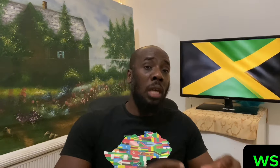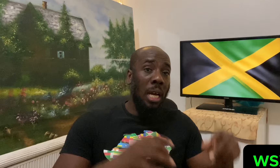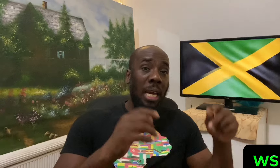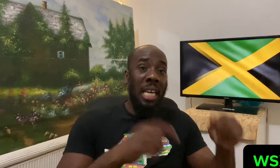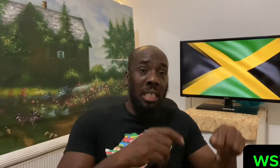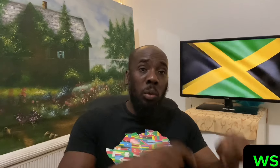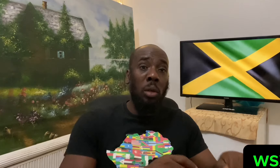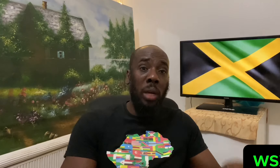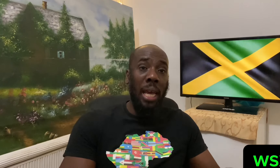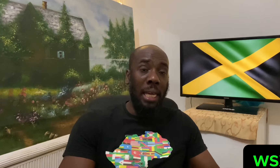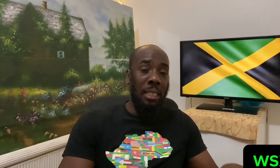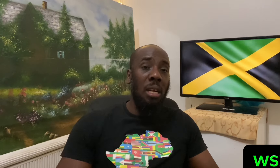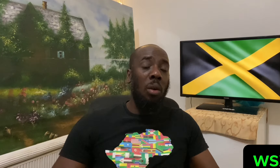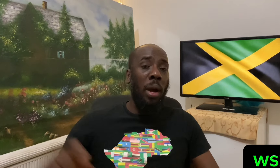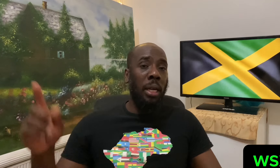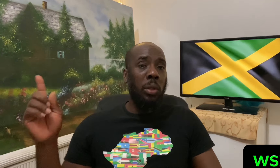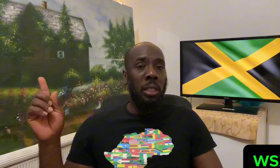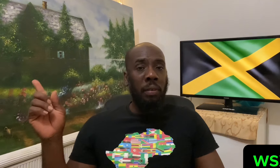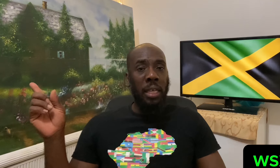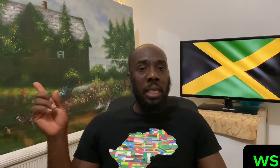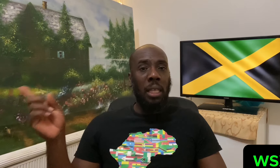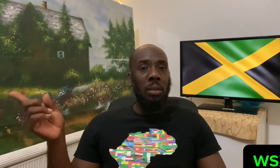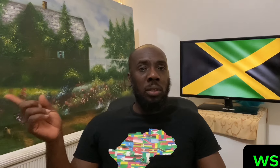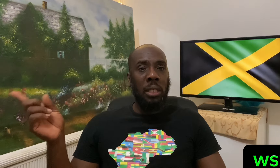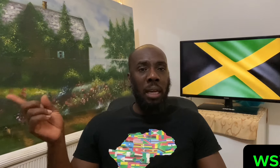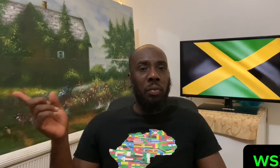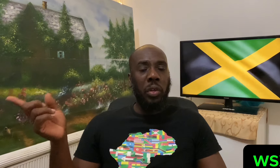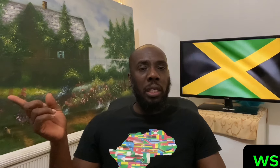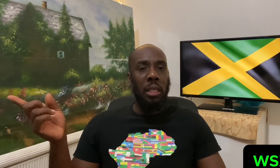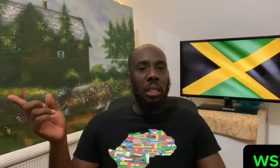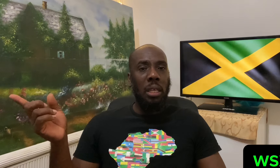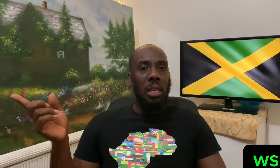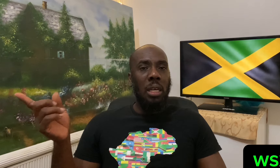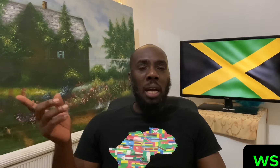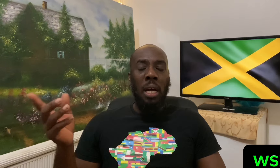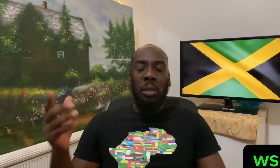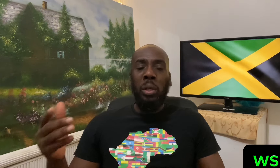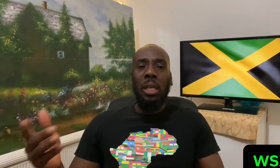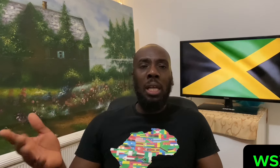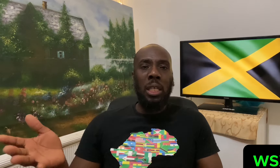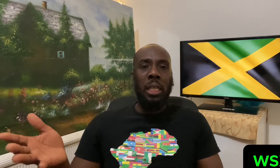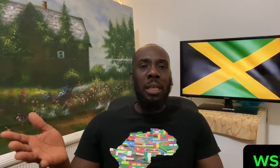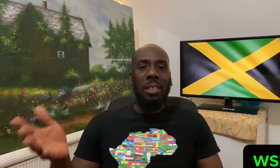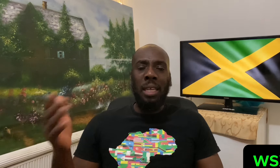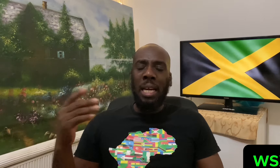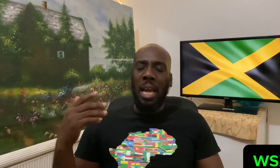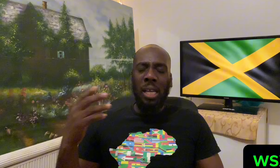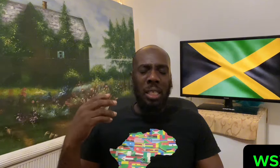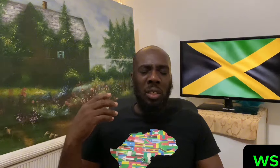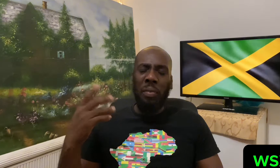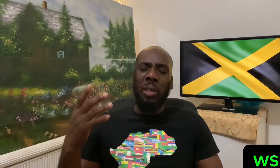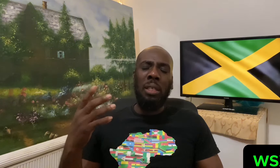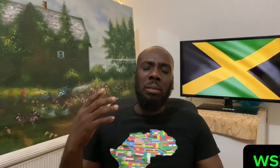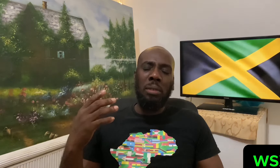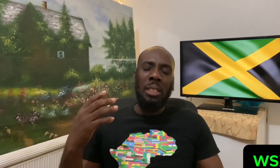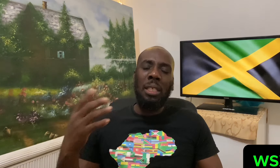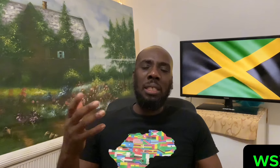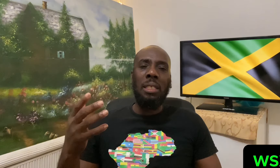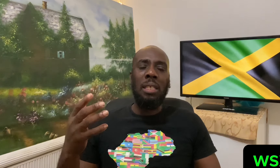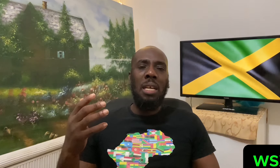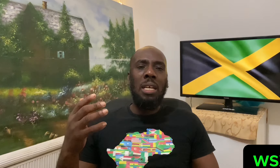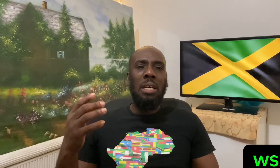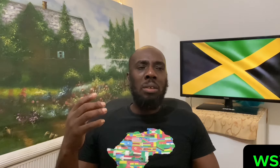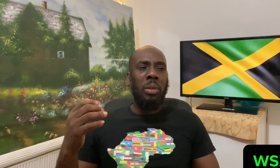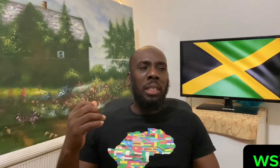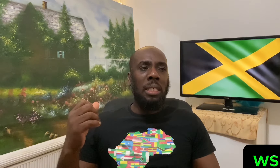the country, he is the one who they hate, while this one is over here skating scot-free. Where's the logic in it? That's the thing. I can't understand South African